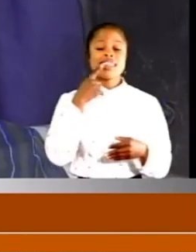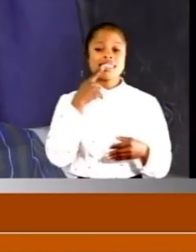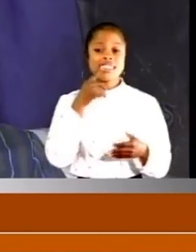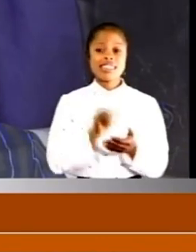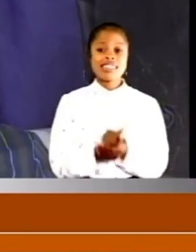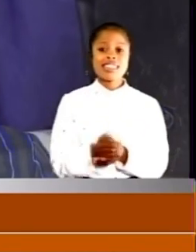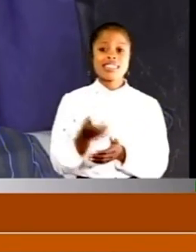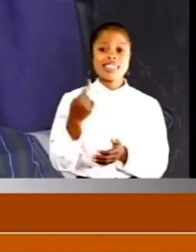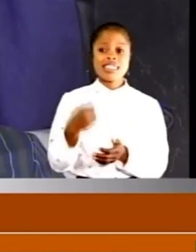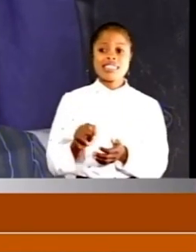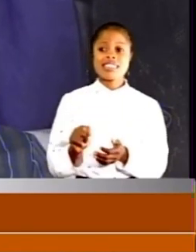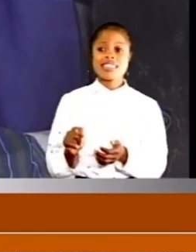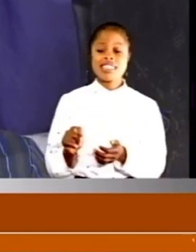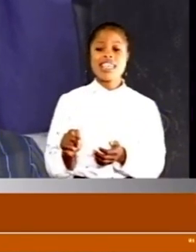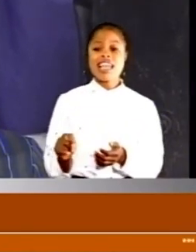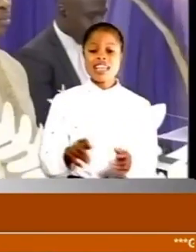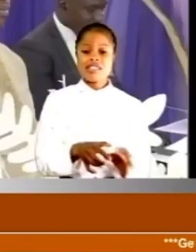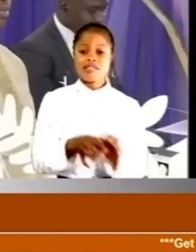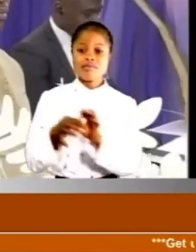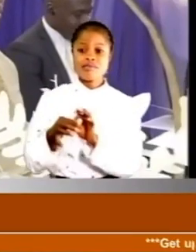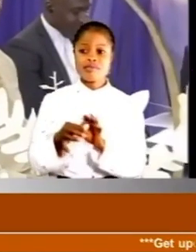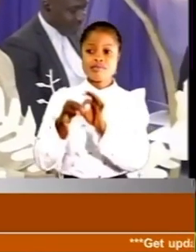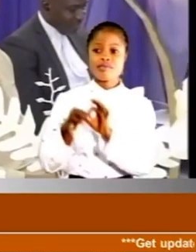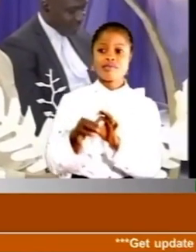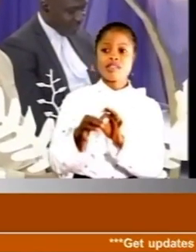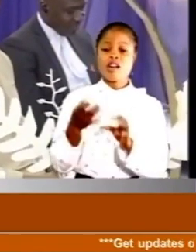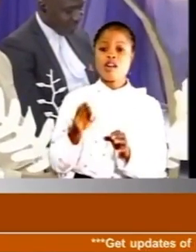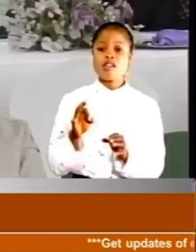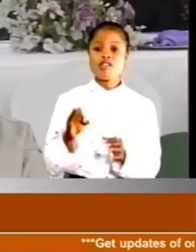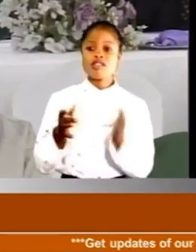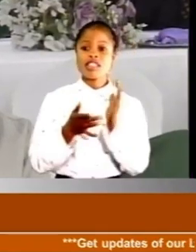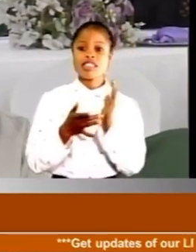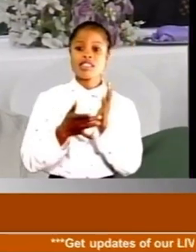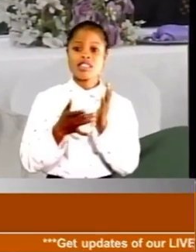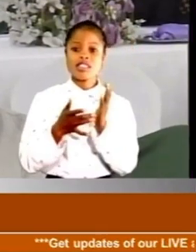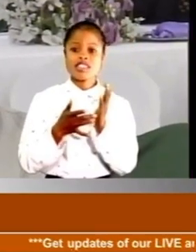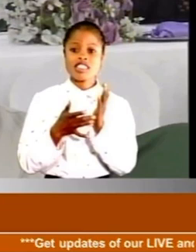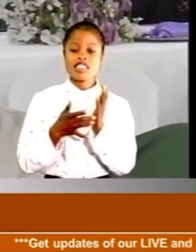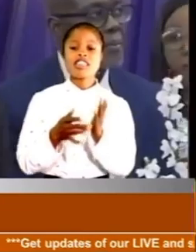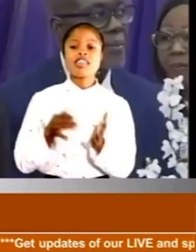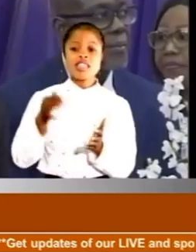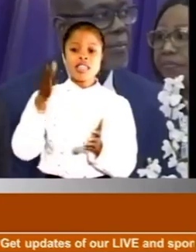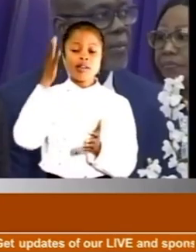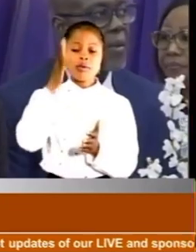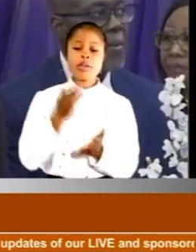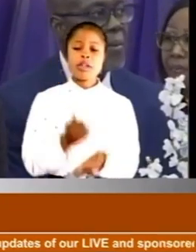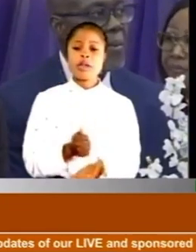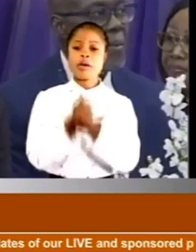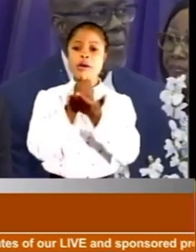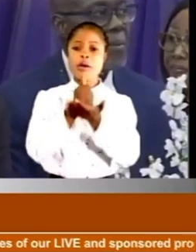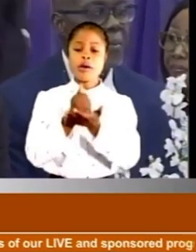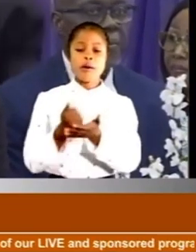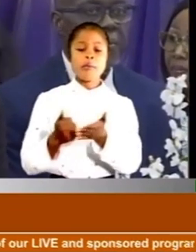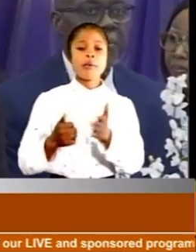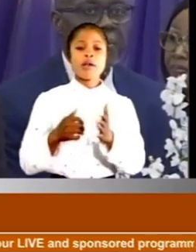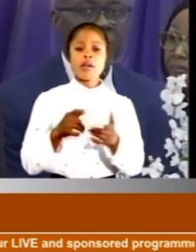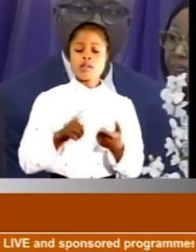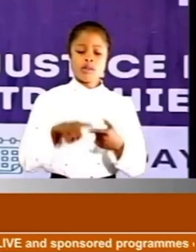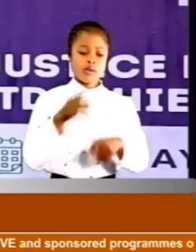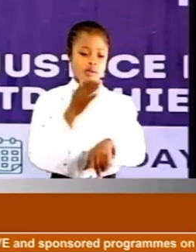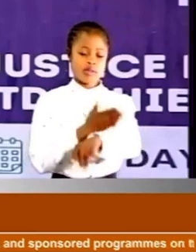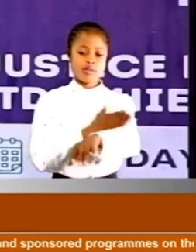the legal profession entails that lawyers develop literacy and digital tools to enhance their service